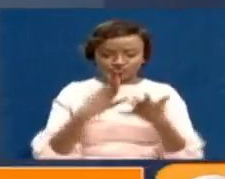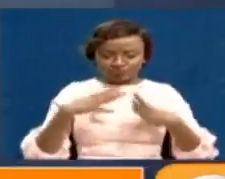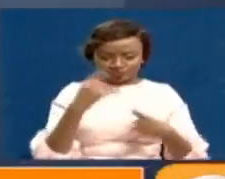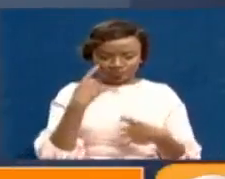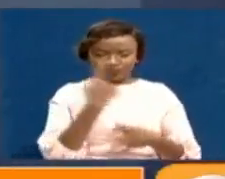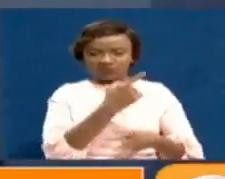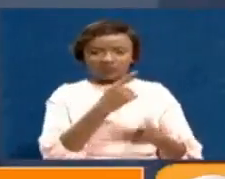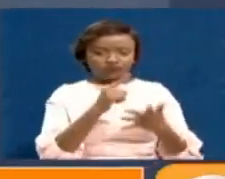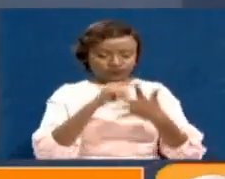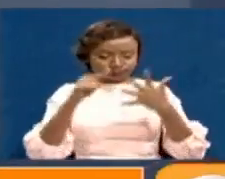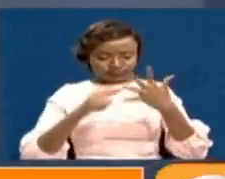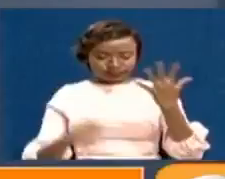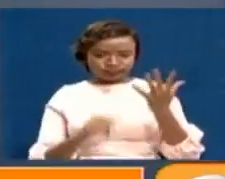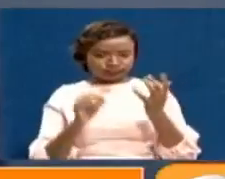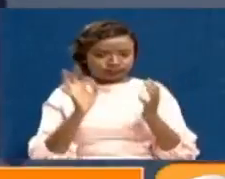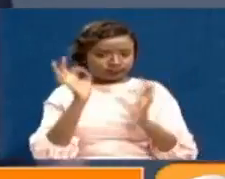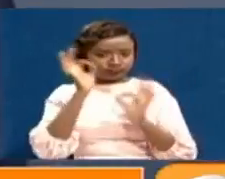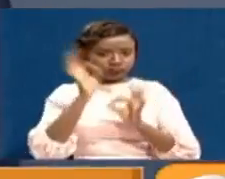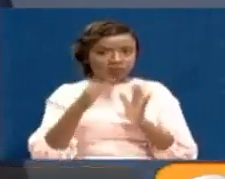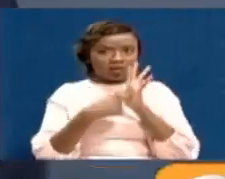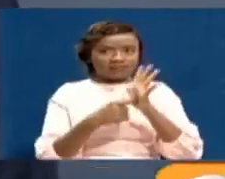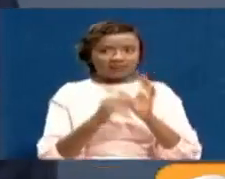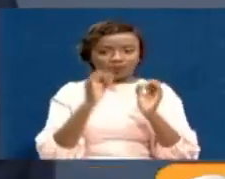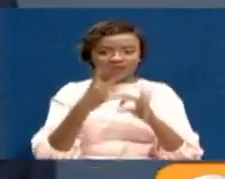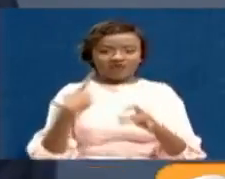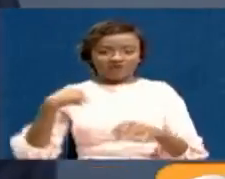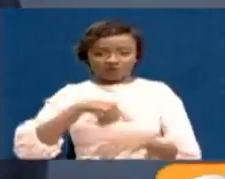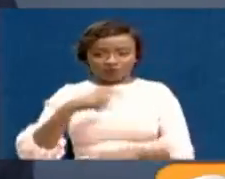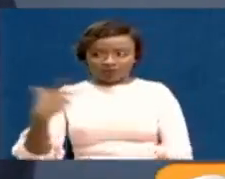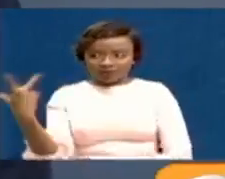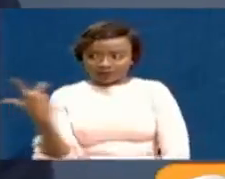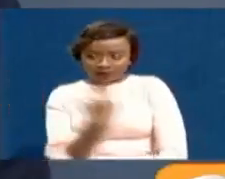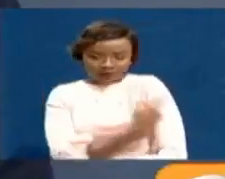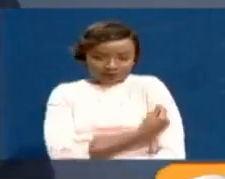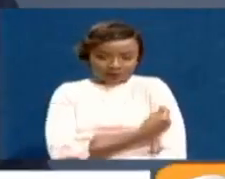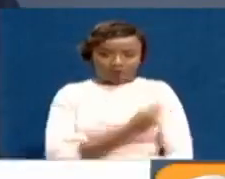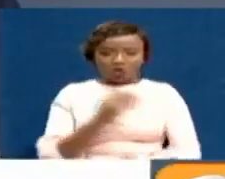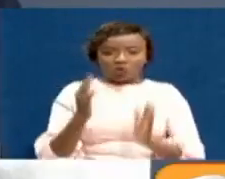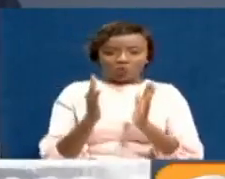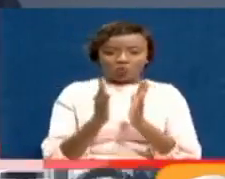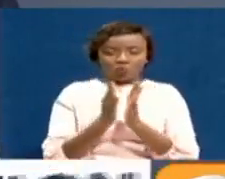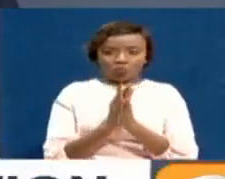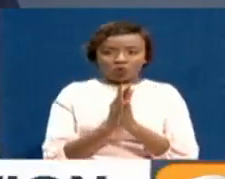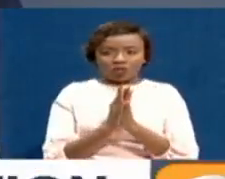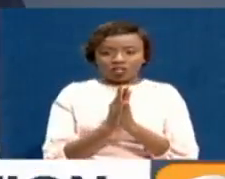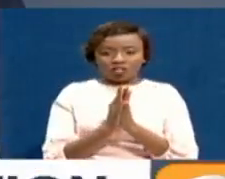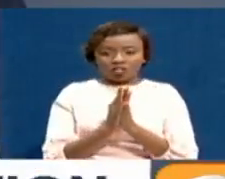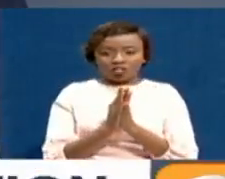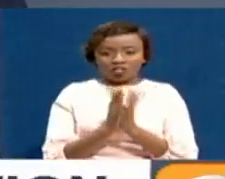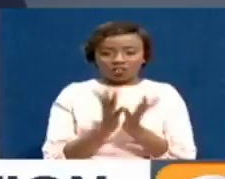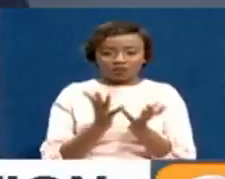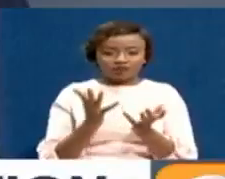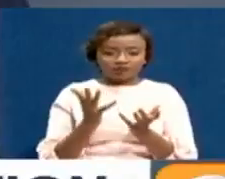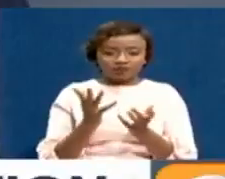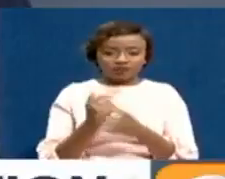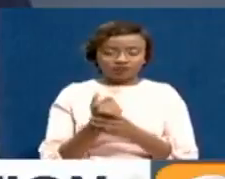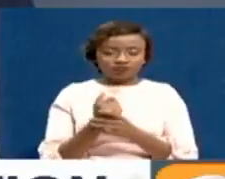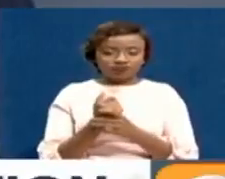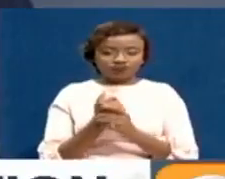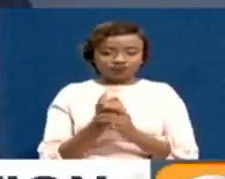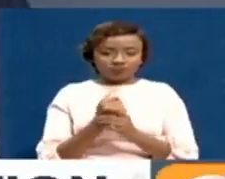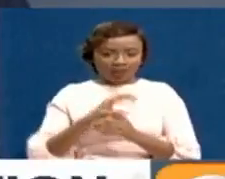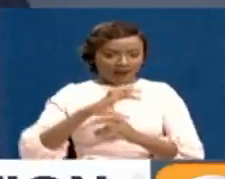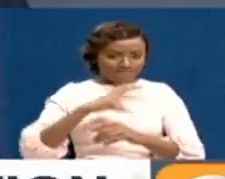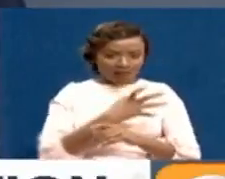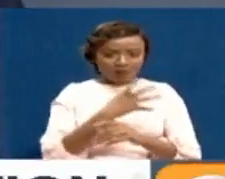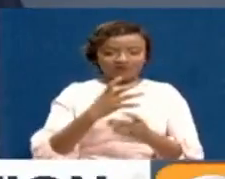interesting. So supposing we hit the body with a tremendous, whether it's ultraviolet or just very